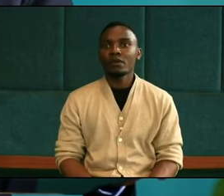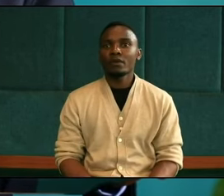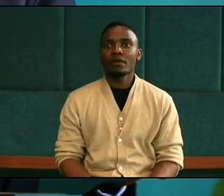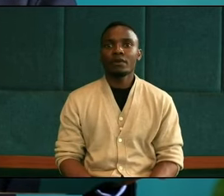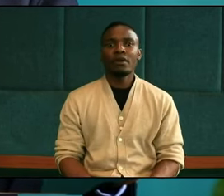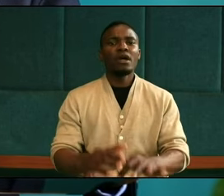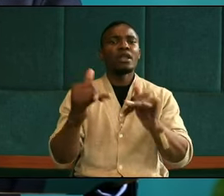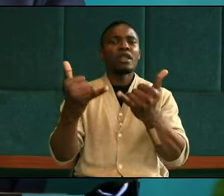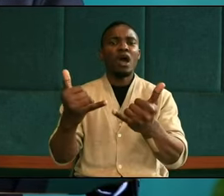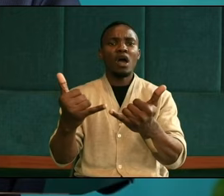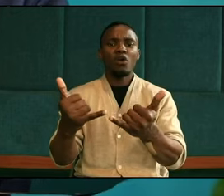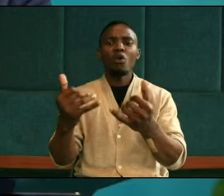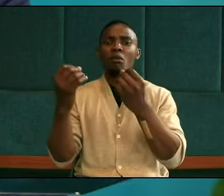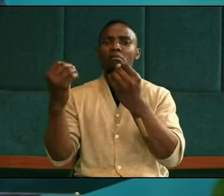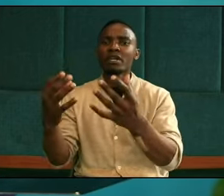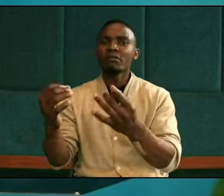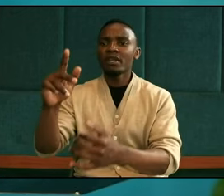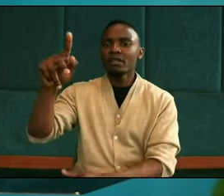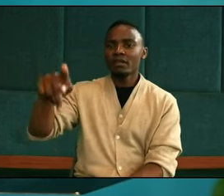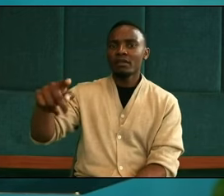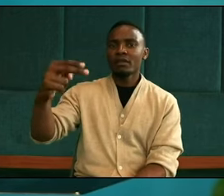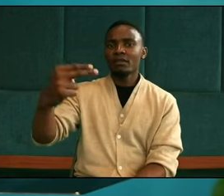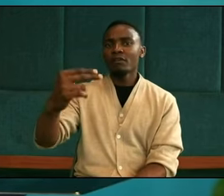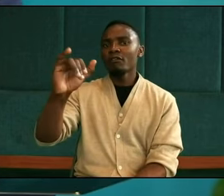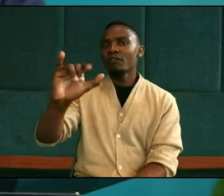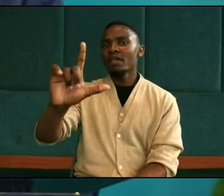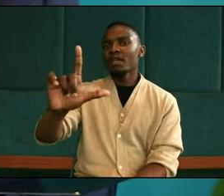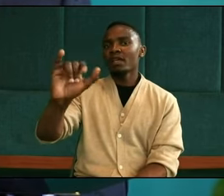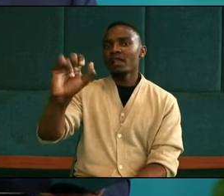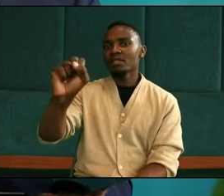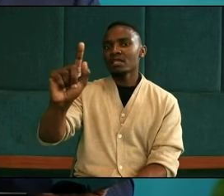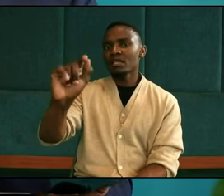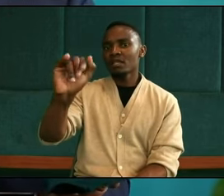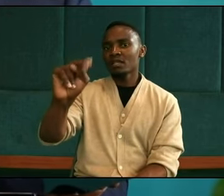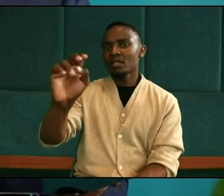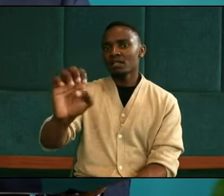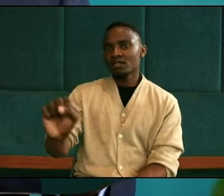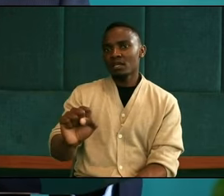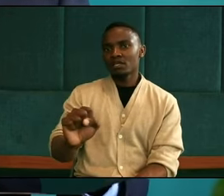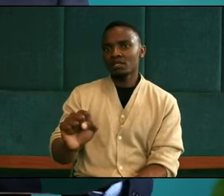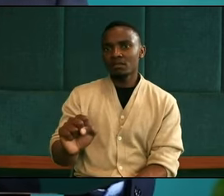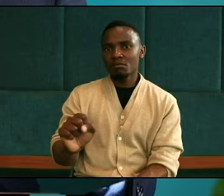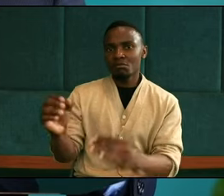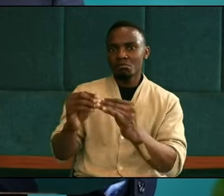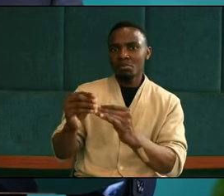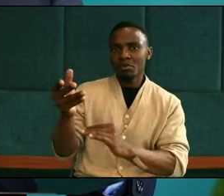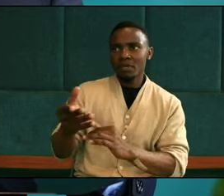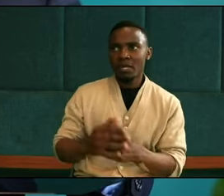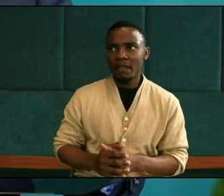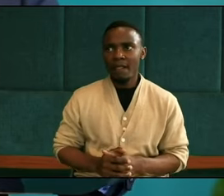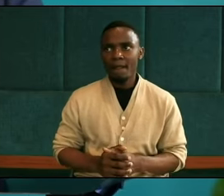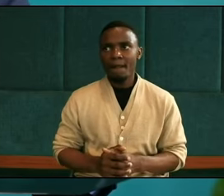of Philistines had gone out to the pass at Michmash. One day,